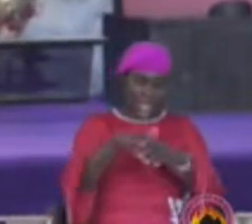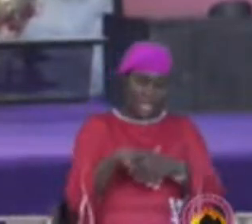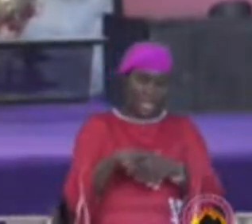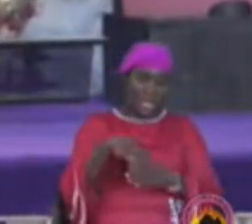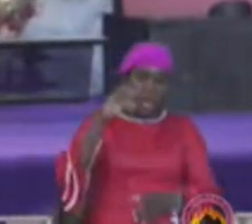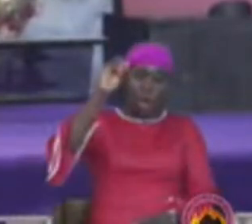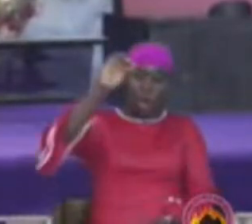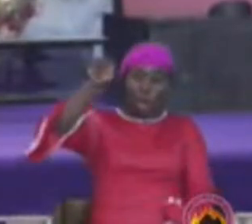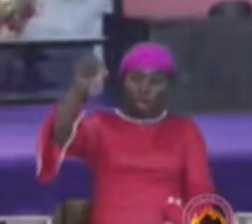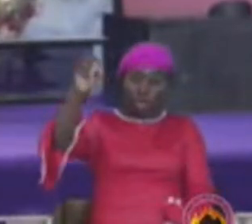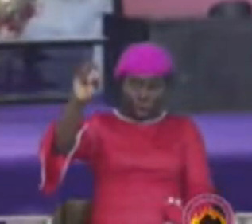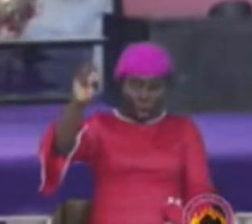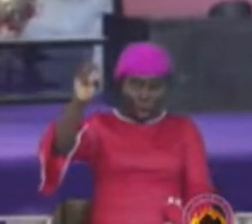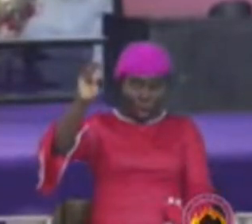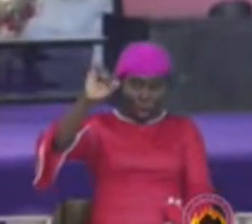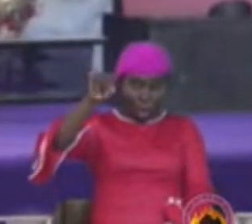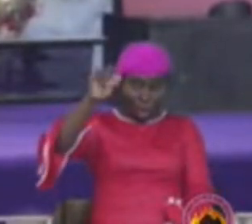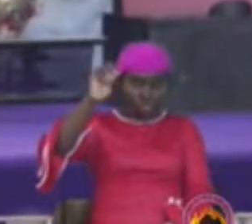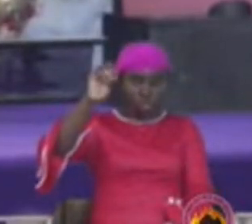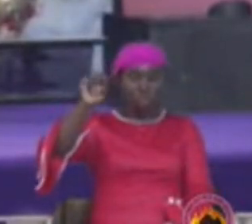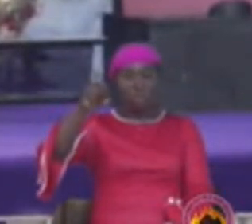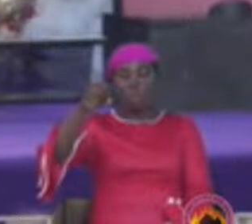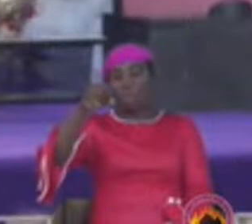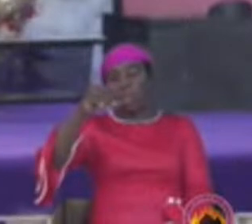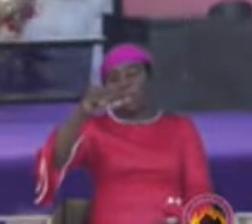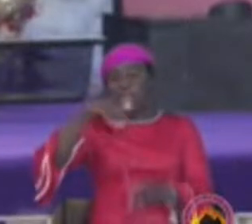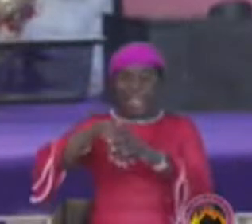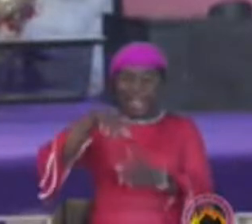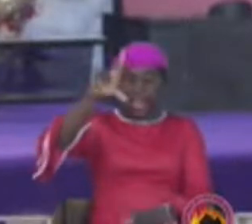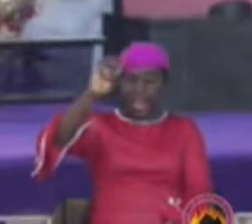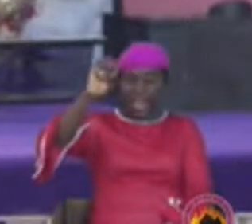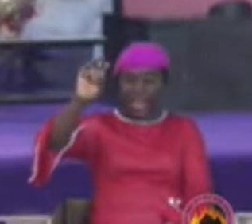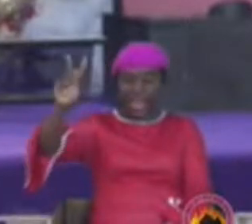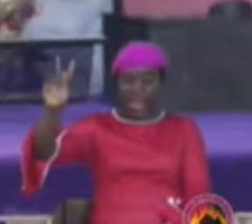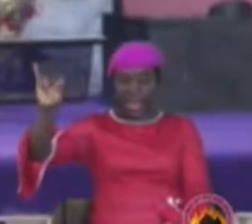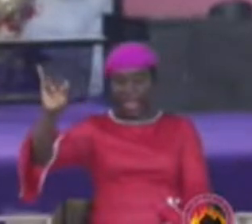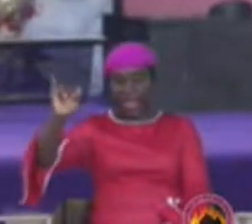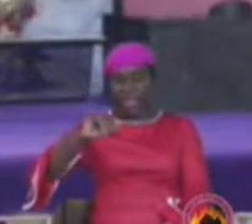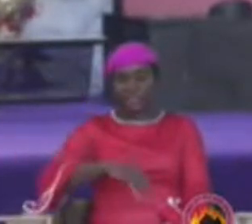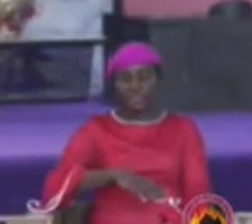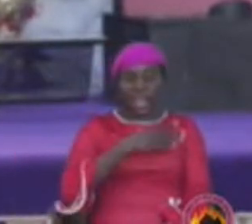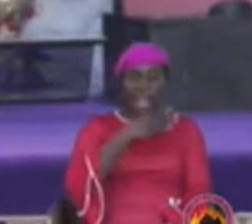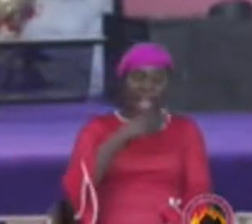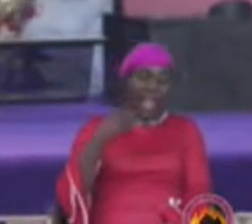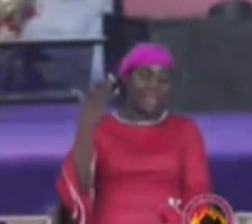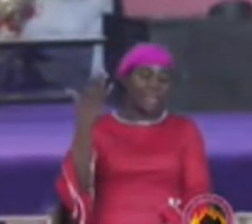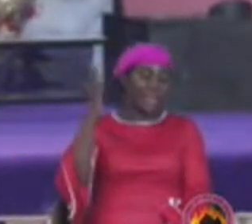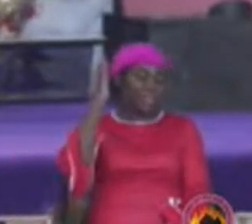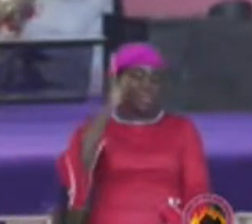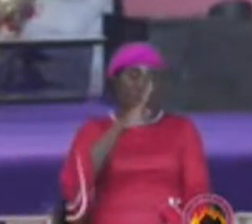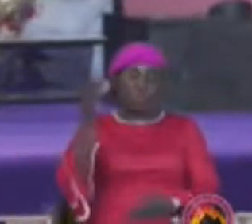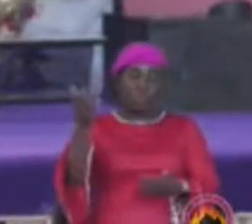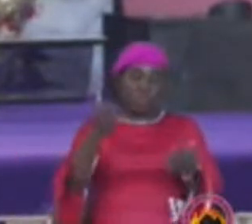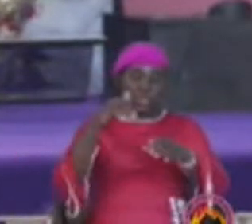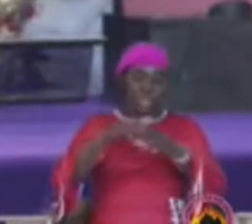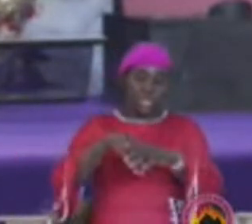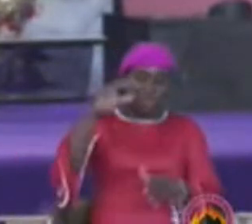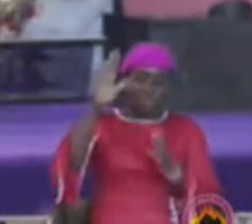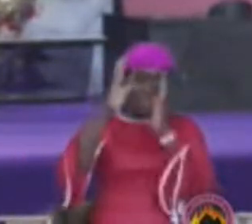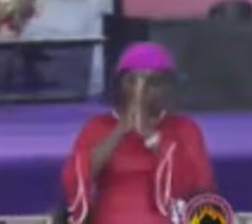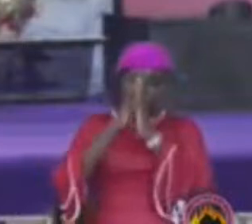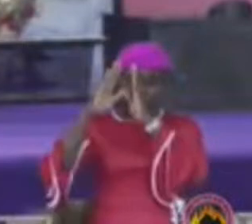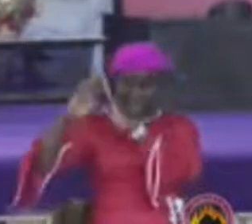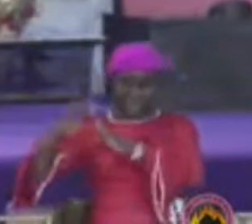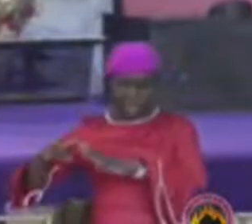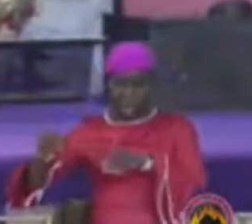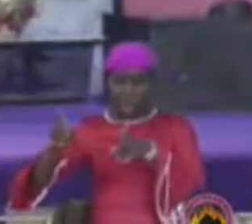of Lasu main gate, Lekki region 1, Igbo F4. Then Prayer City, Iyana Ipaja Garage,